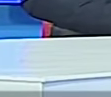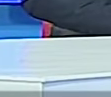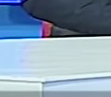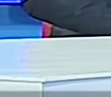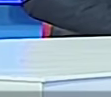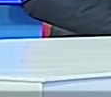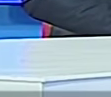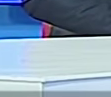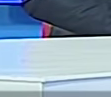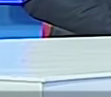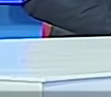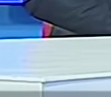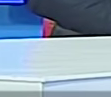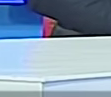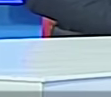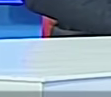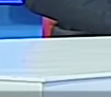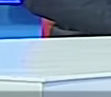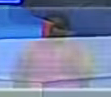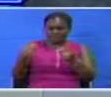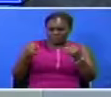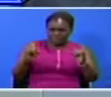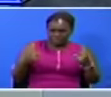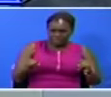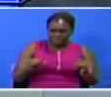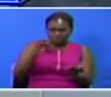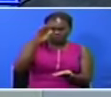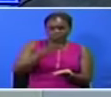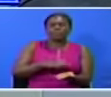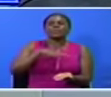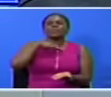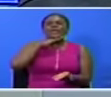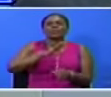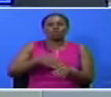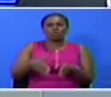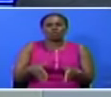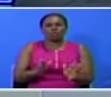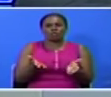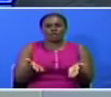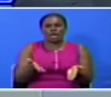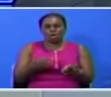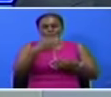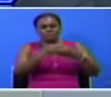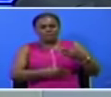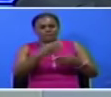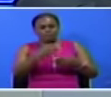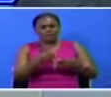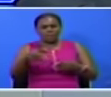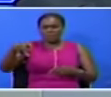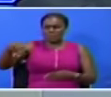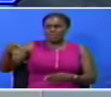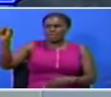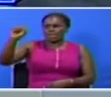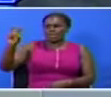Welcome back to KTN Prime. Now, the battle to reduce deaths on Kenyan roads is now being taken to the manufacturers of public service